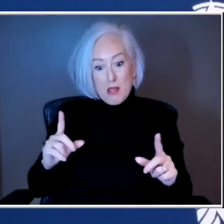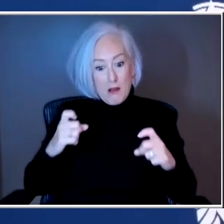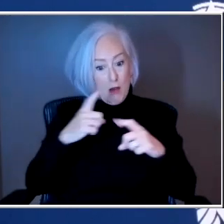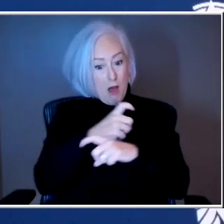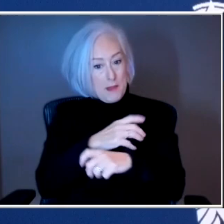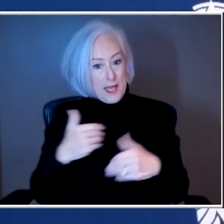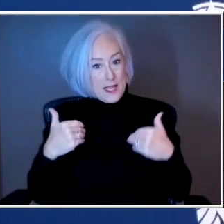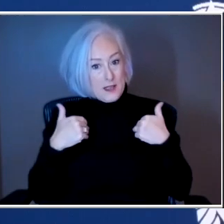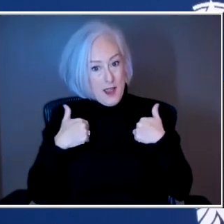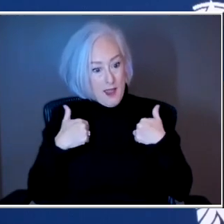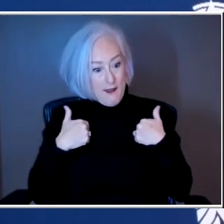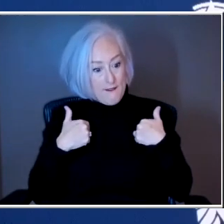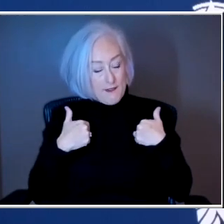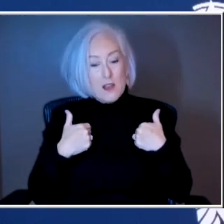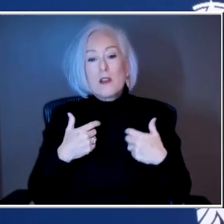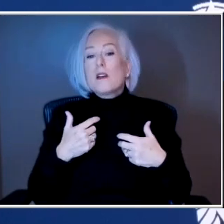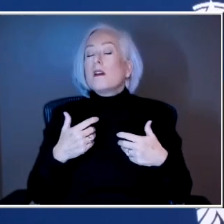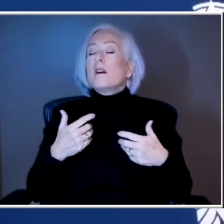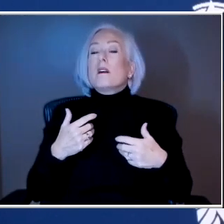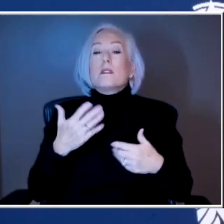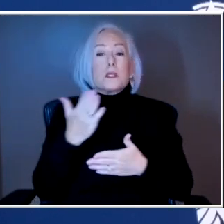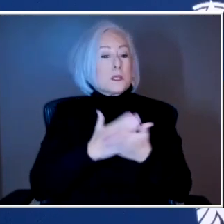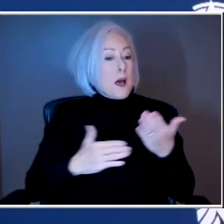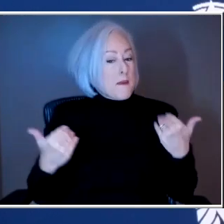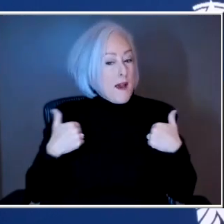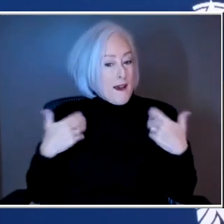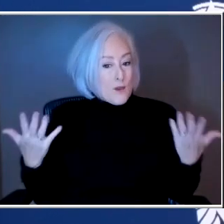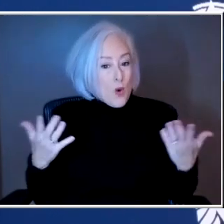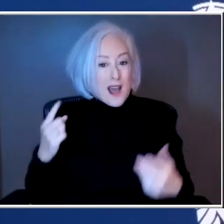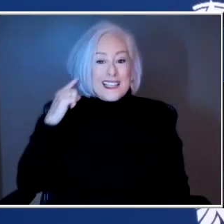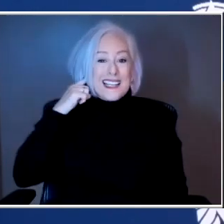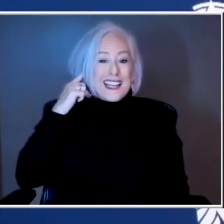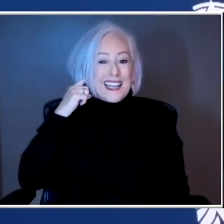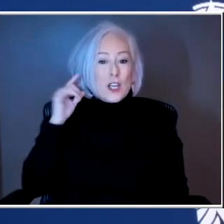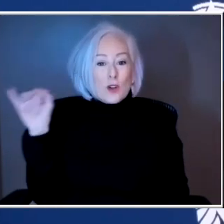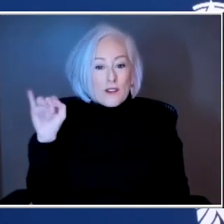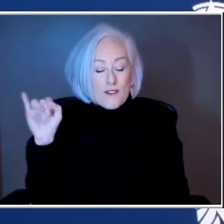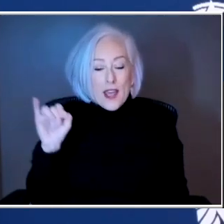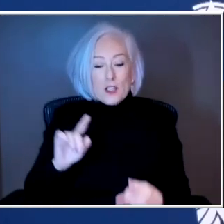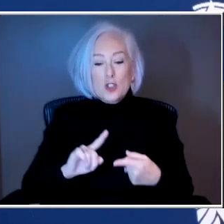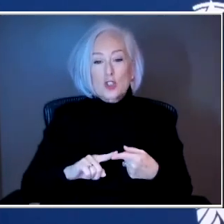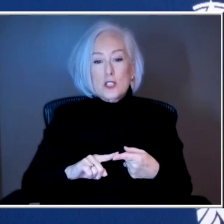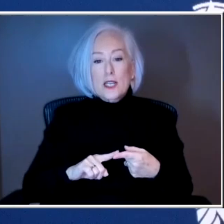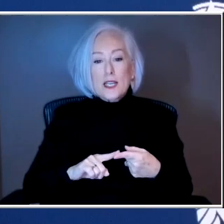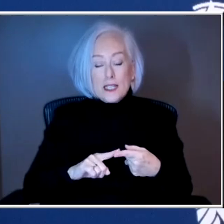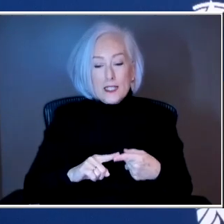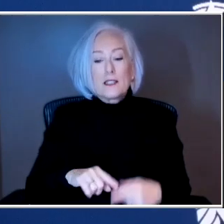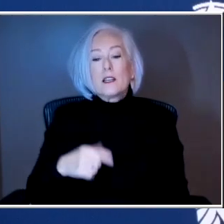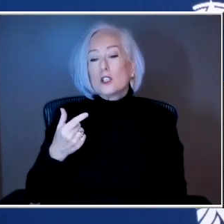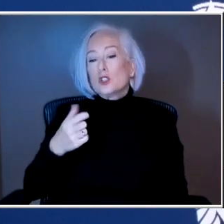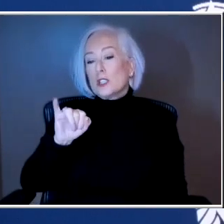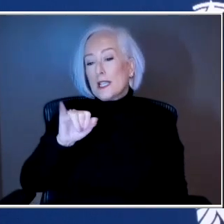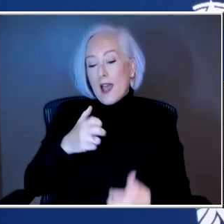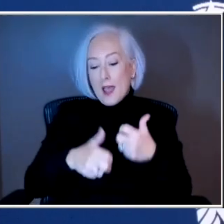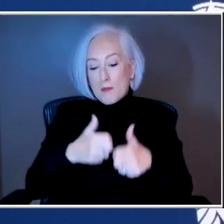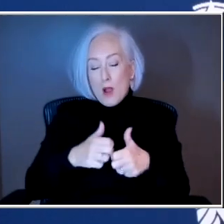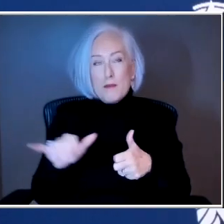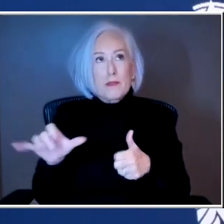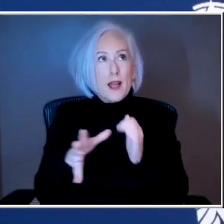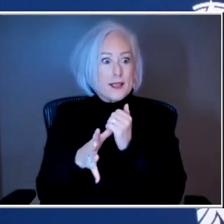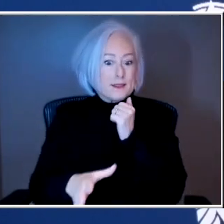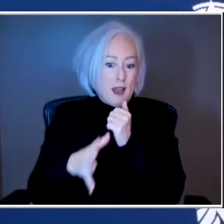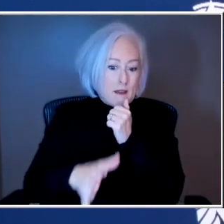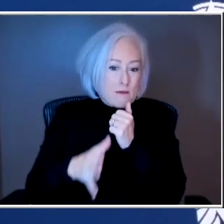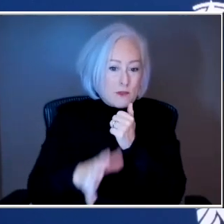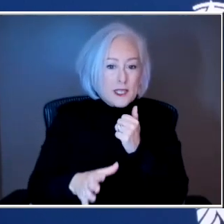otitis media, which is an ear infection essentially, GI problems like diarrhea, and of course pneumonia. They actually had just over 40%